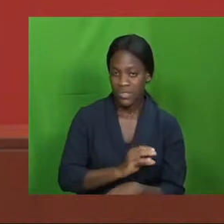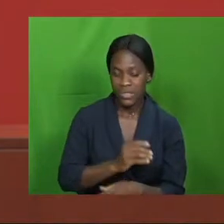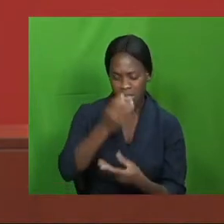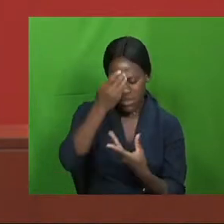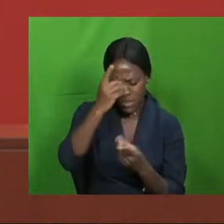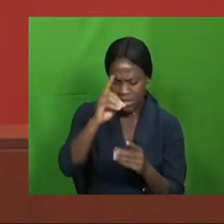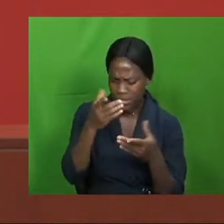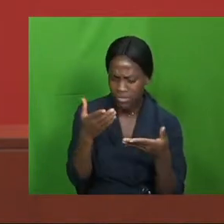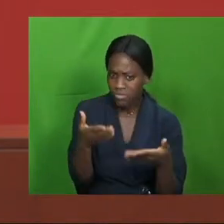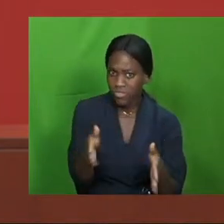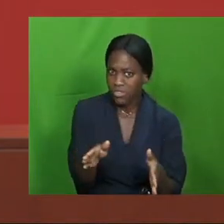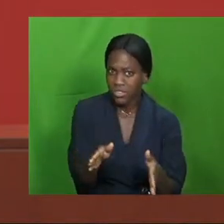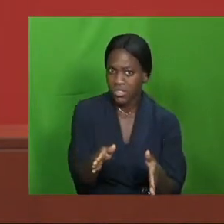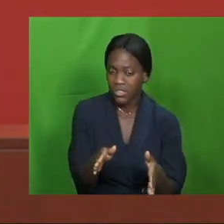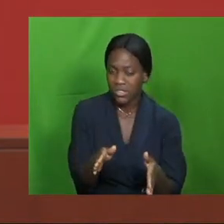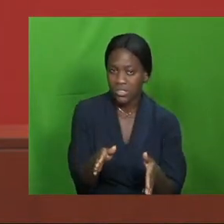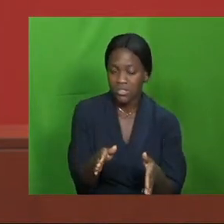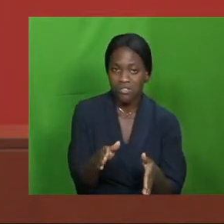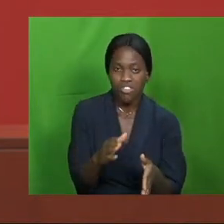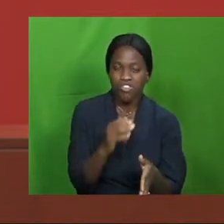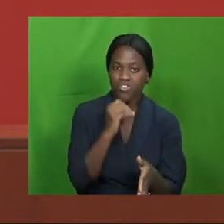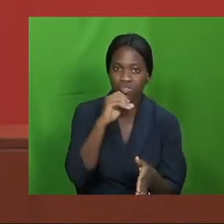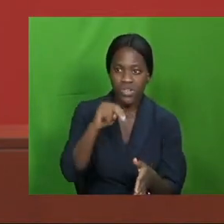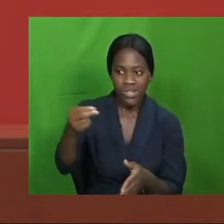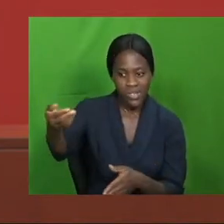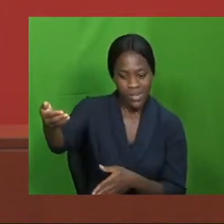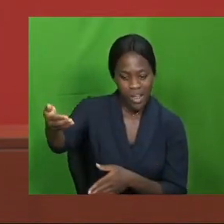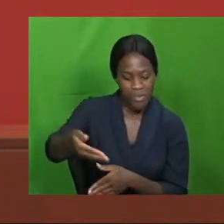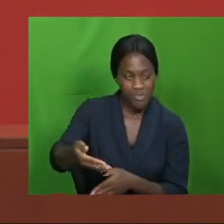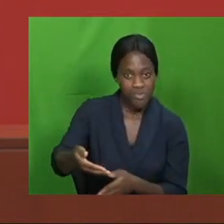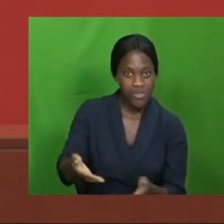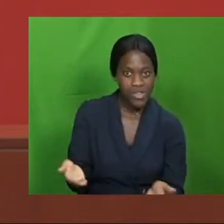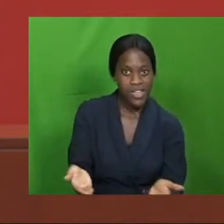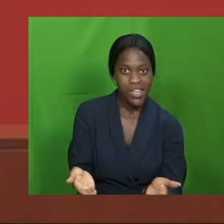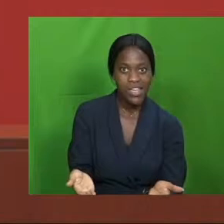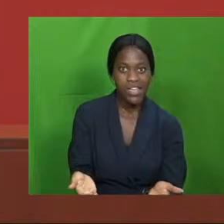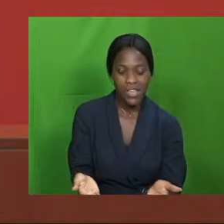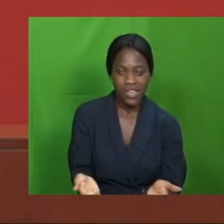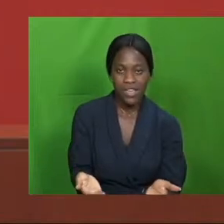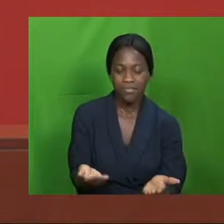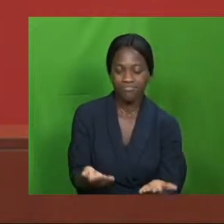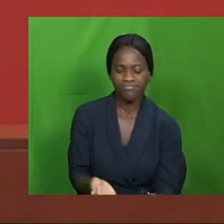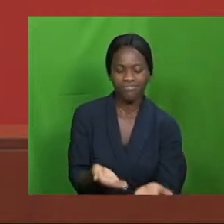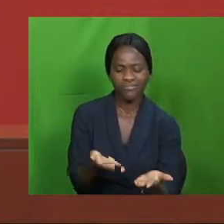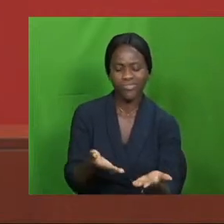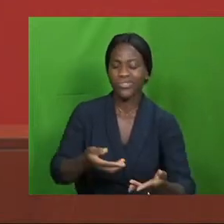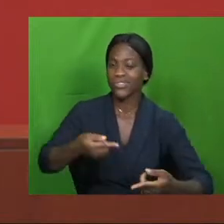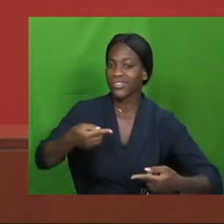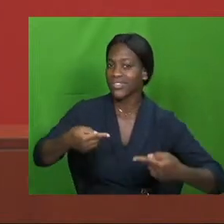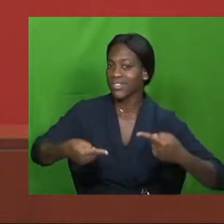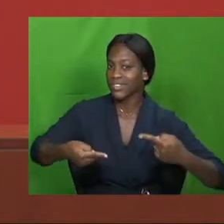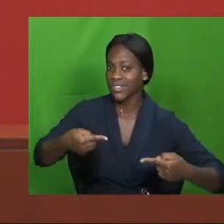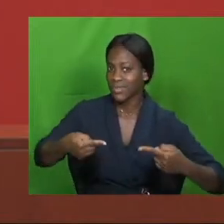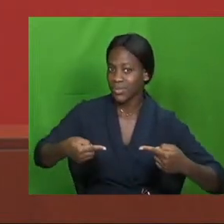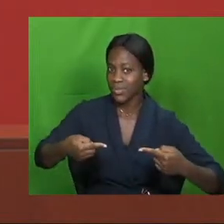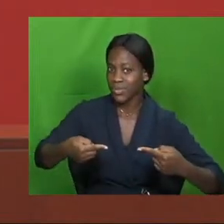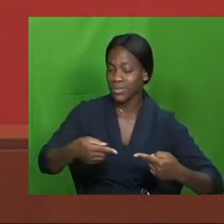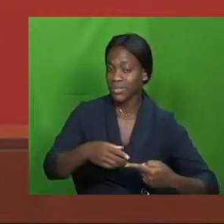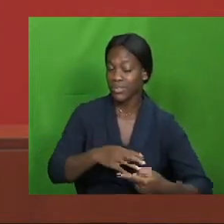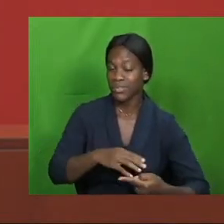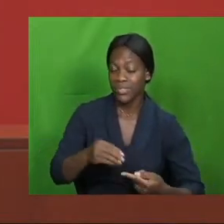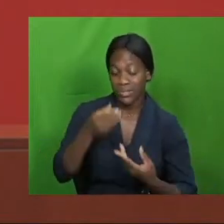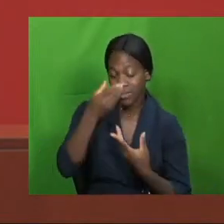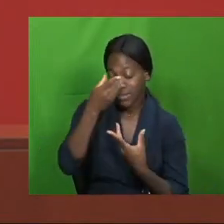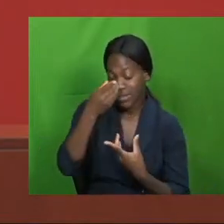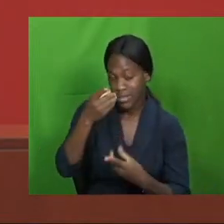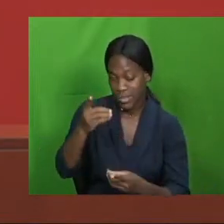not be subjected to the House at plenary for a debate and determination.